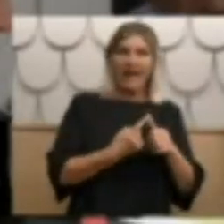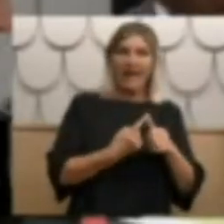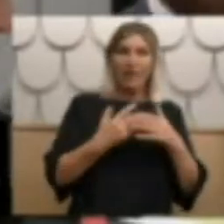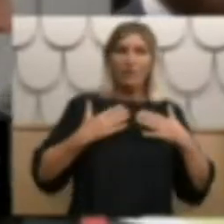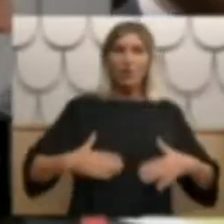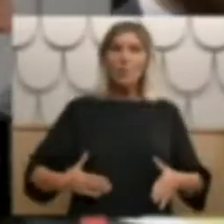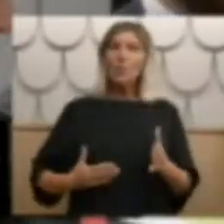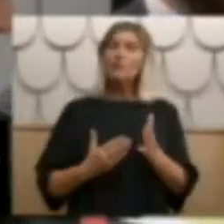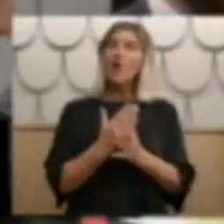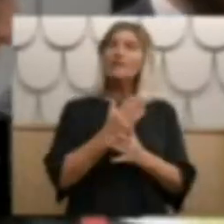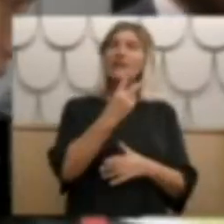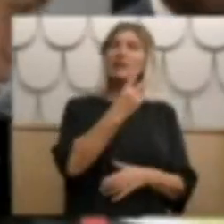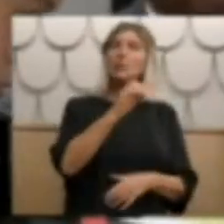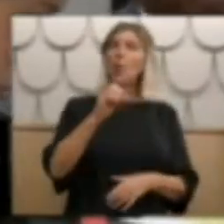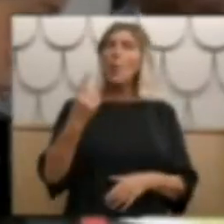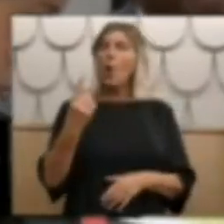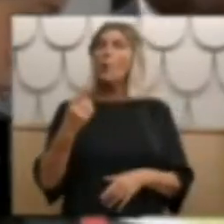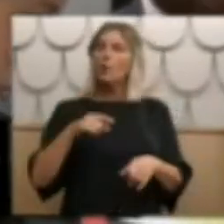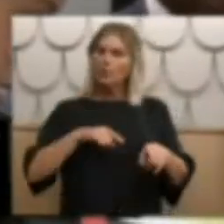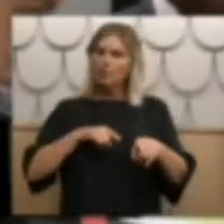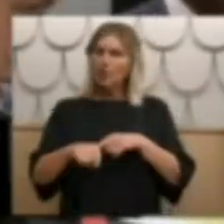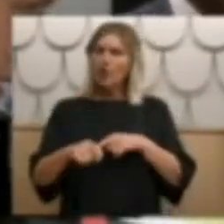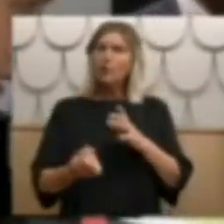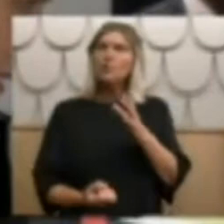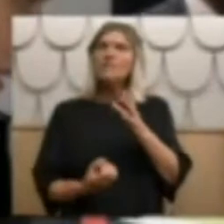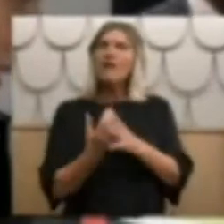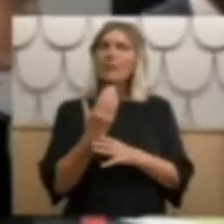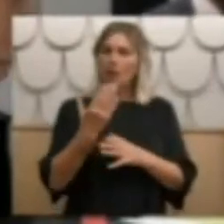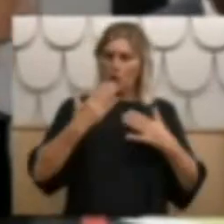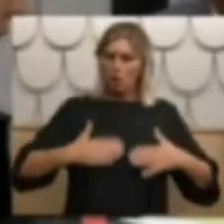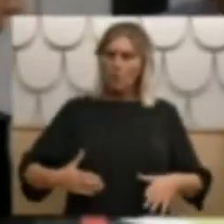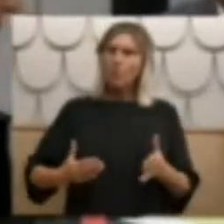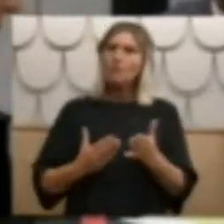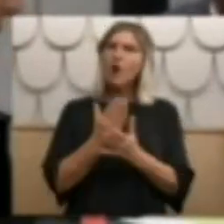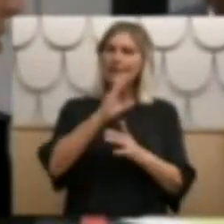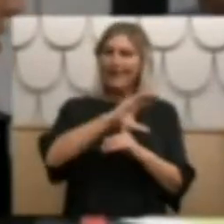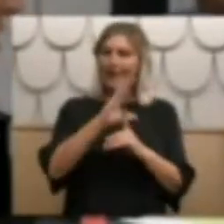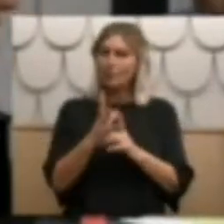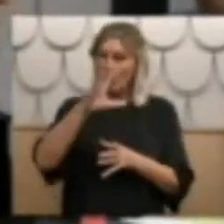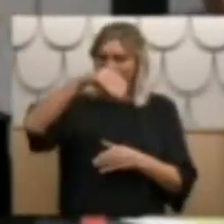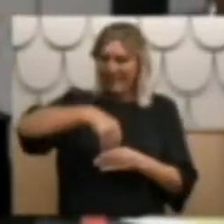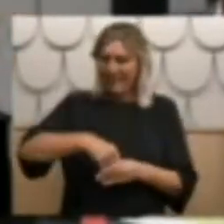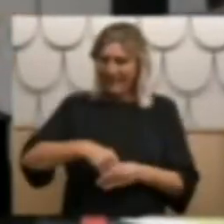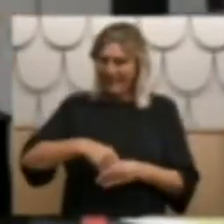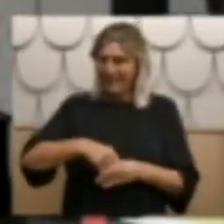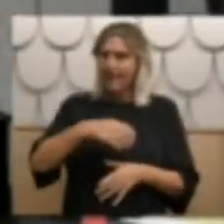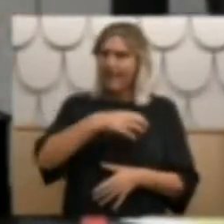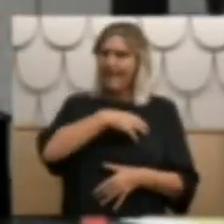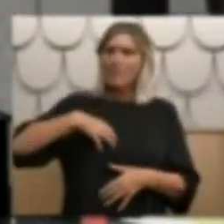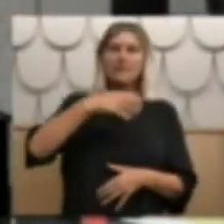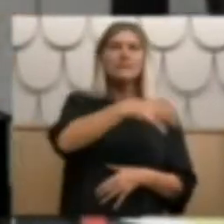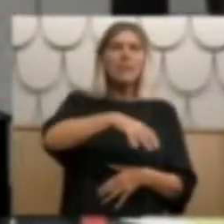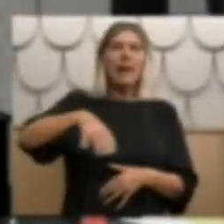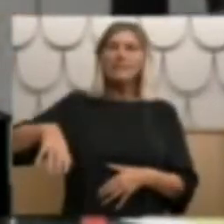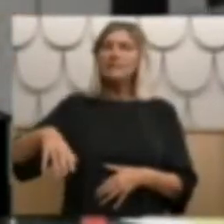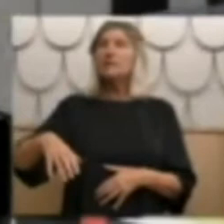a human rights culture within the New Zealand Civil Service so that human rights would no longer just be used as an ambulance